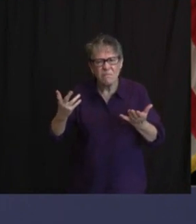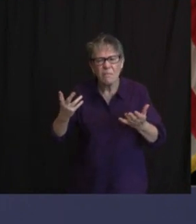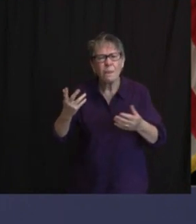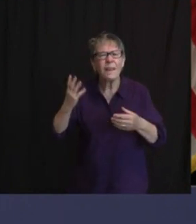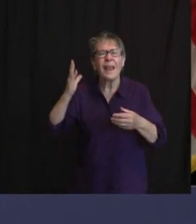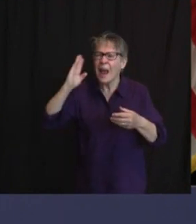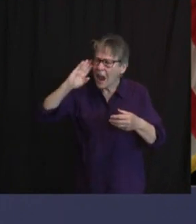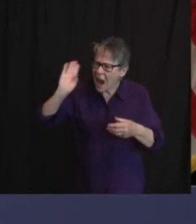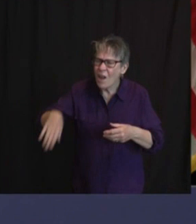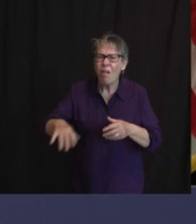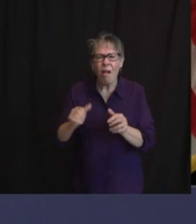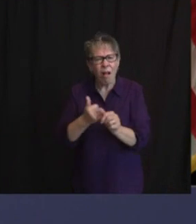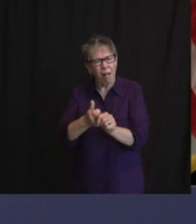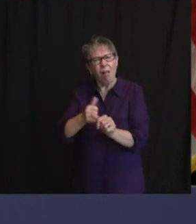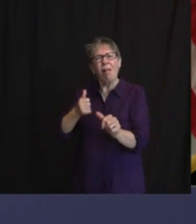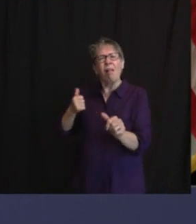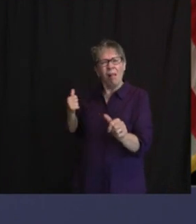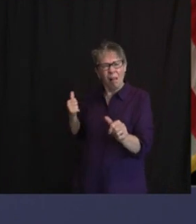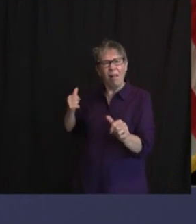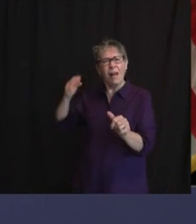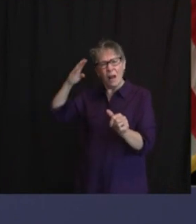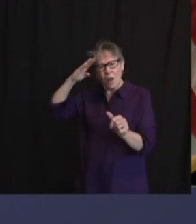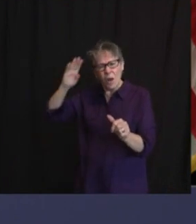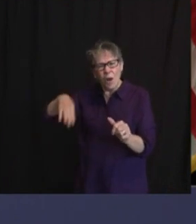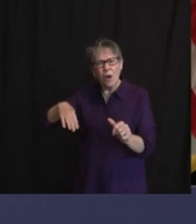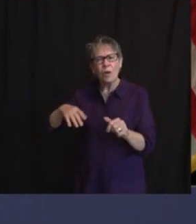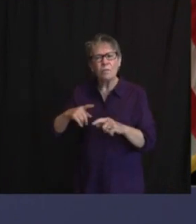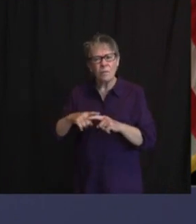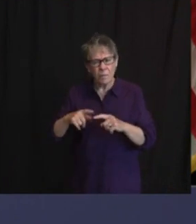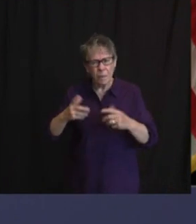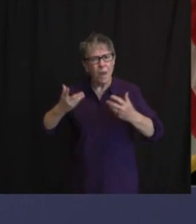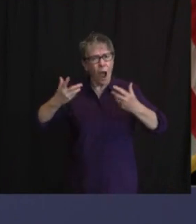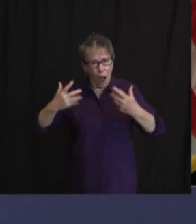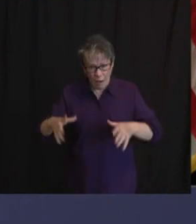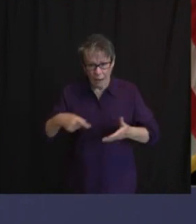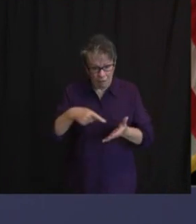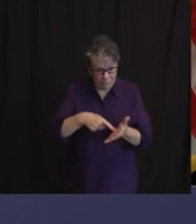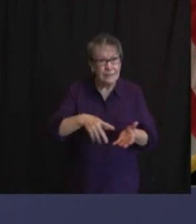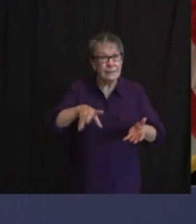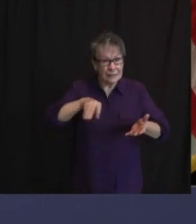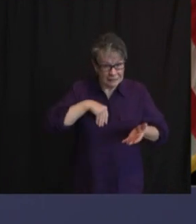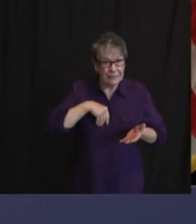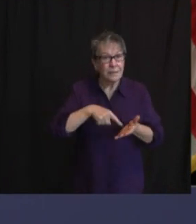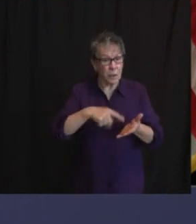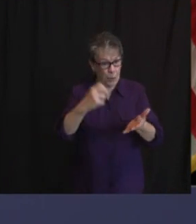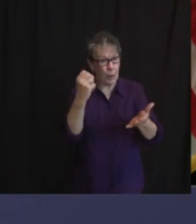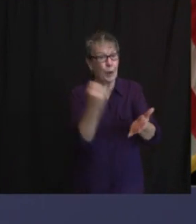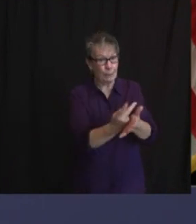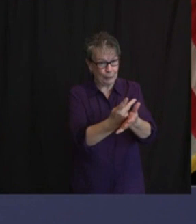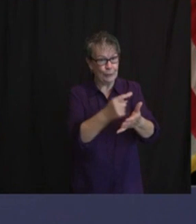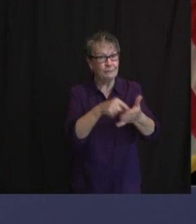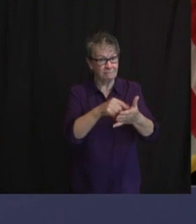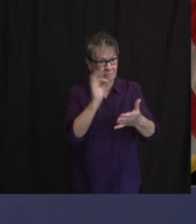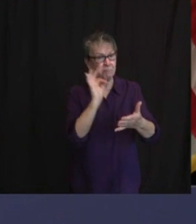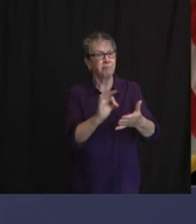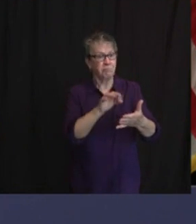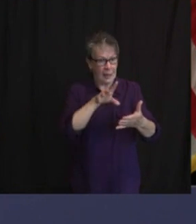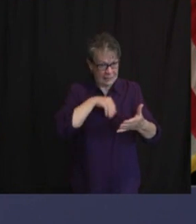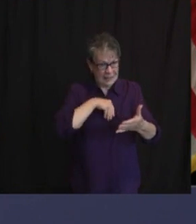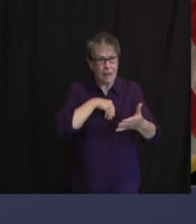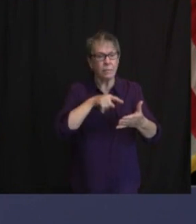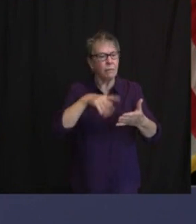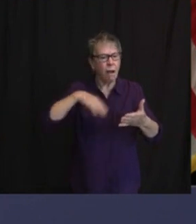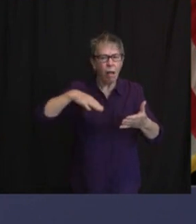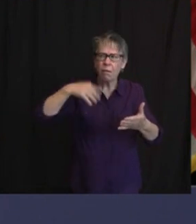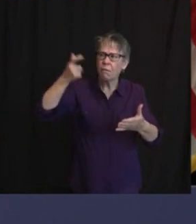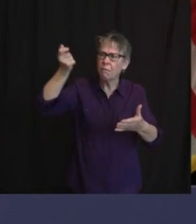for benefits and they see the amounts that they're going to be paid, but they've been waiting weeks or longer for their money. Any idea what the delay is in those